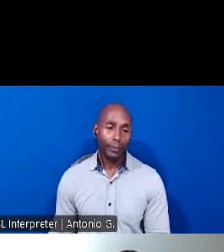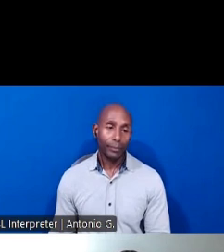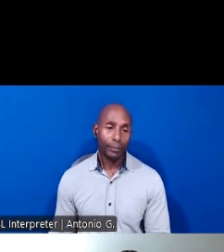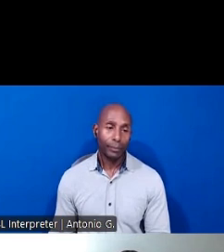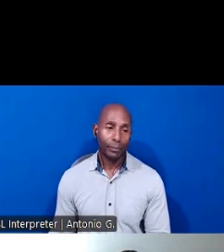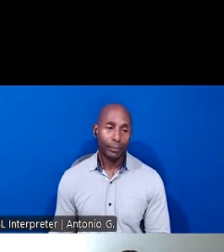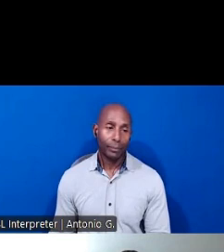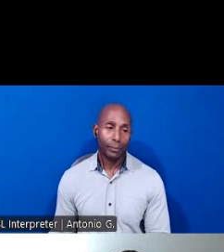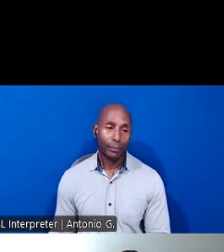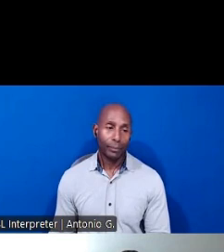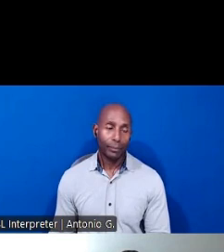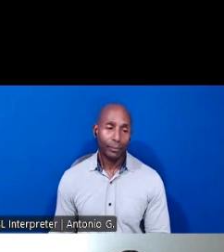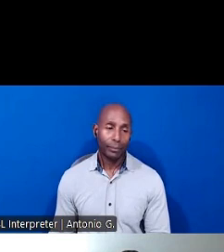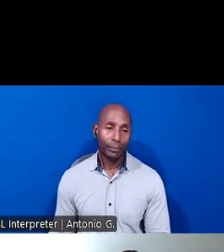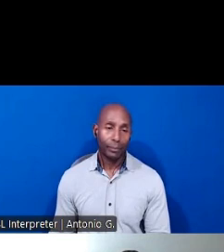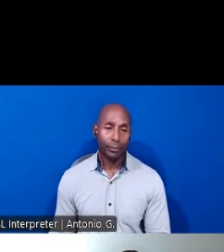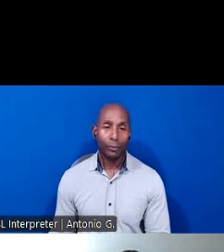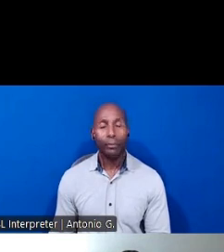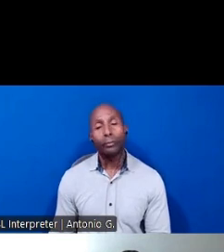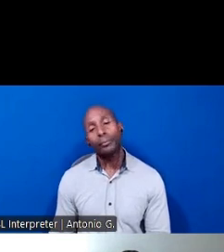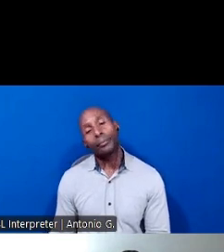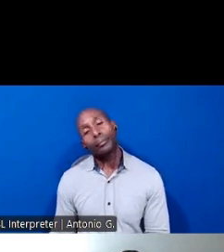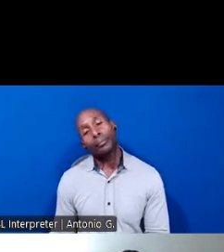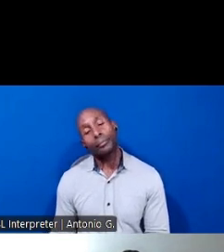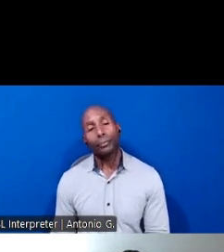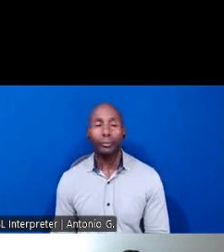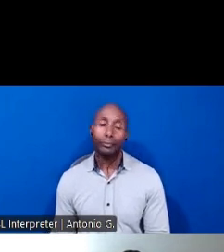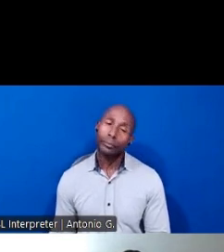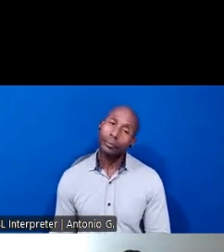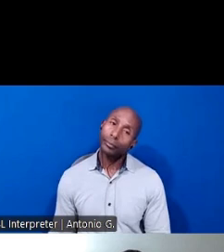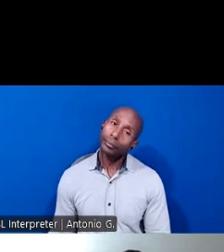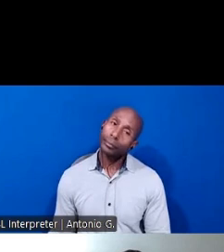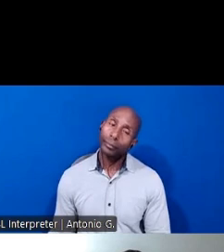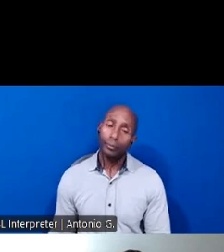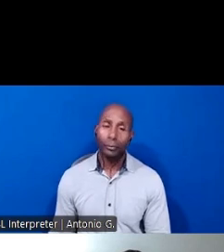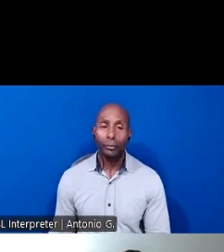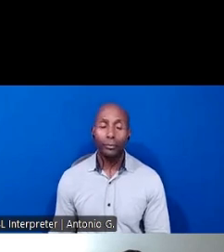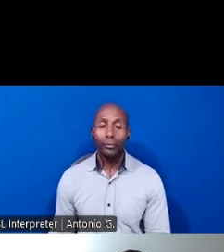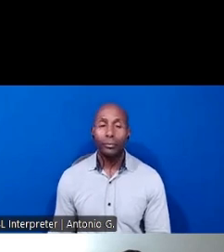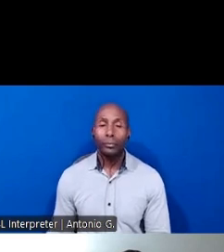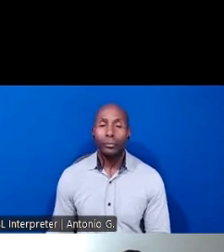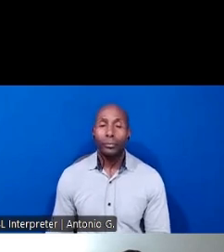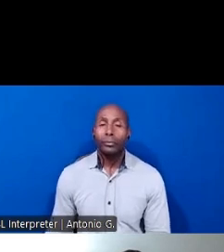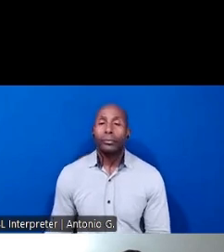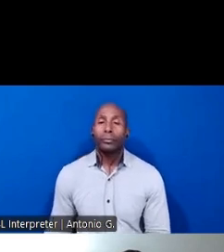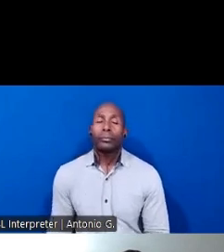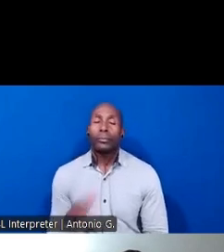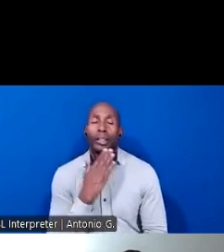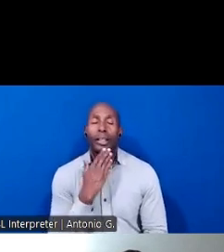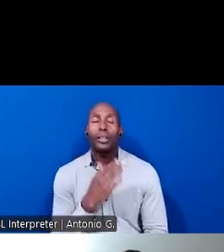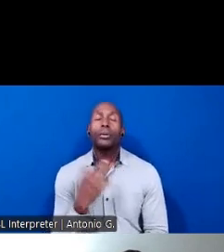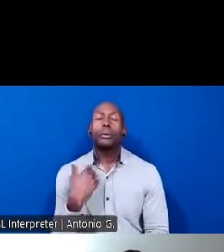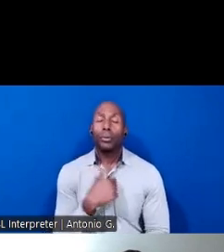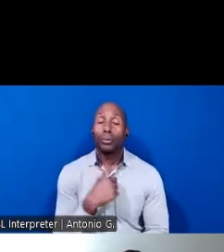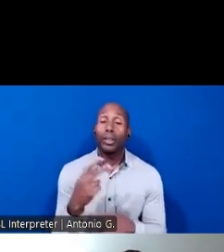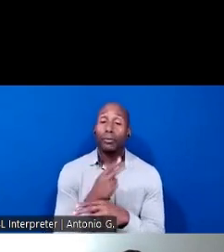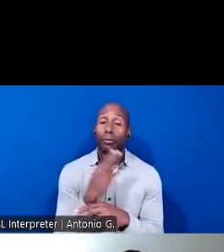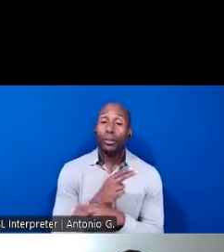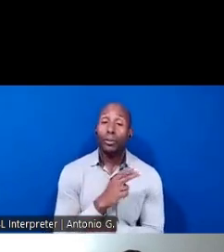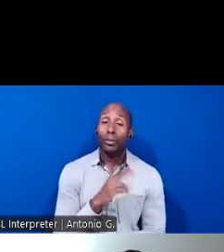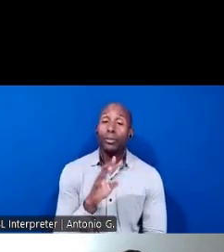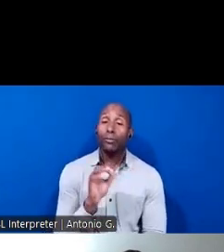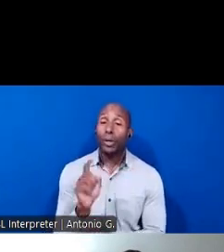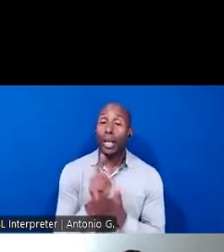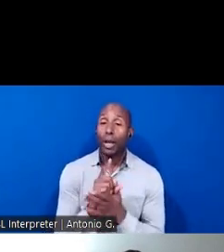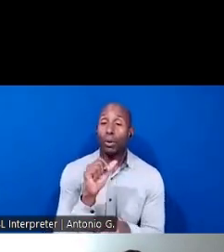been calculating based on a 40-hour work week, which gets us those 1,040 hours in the